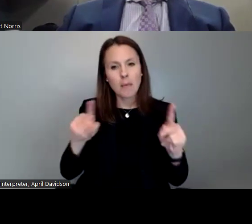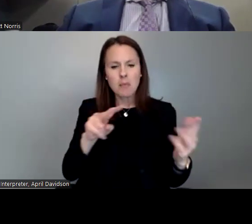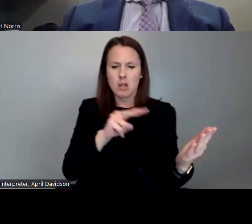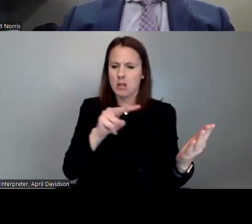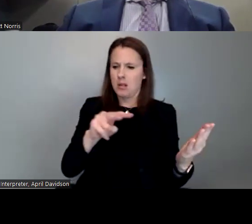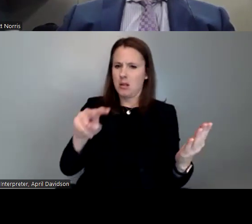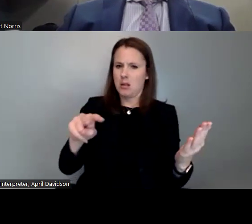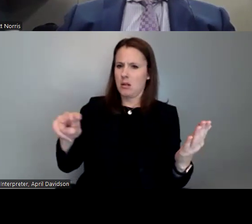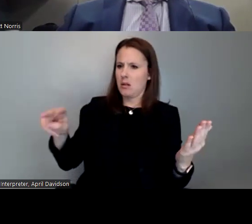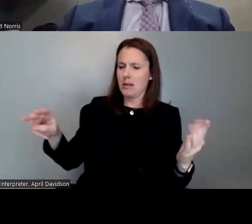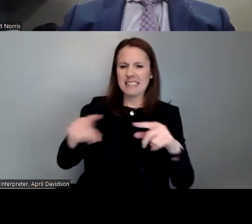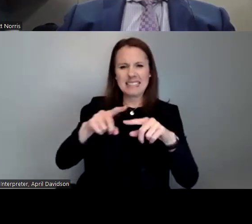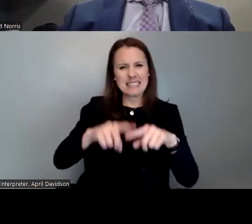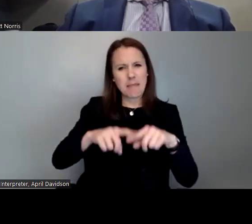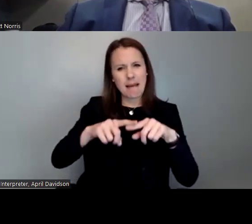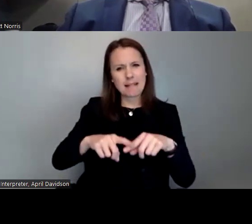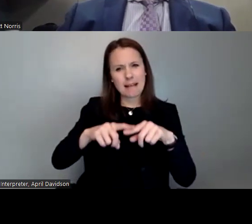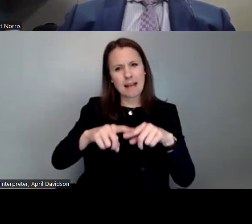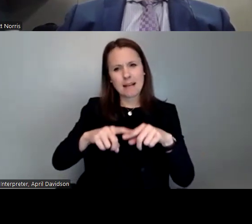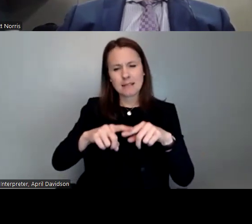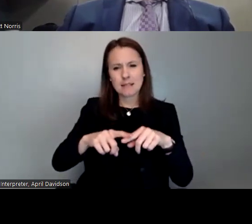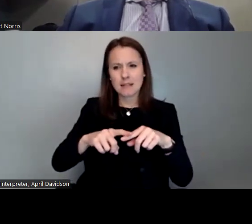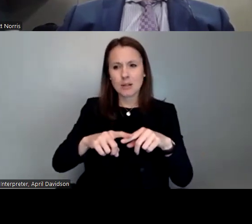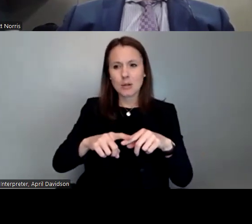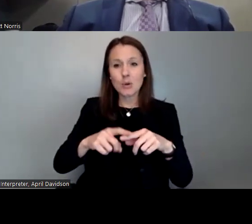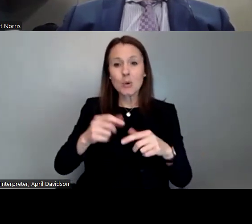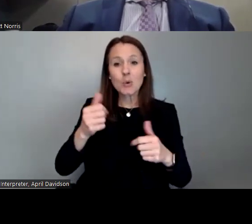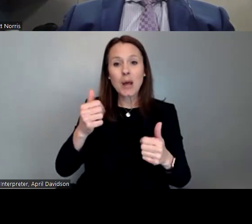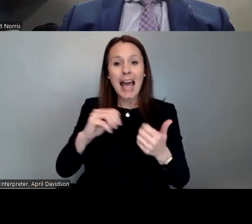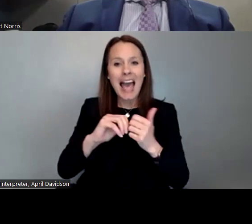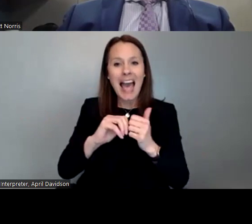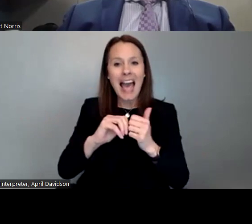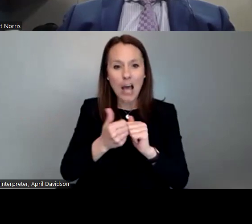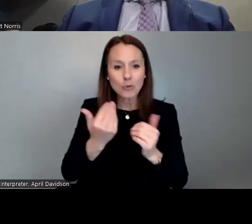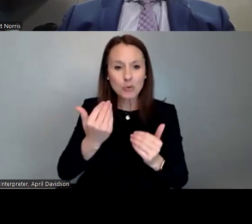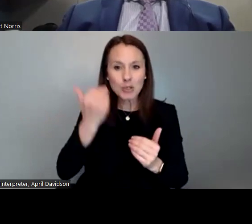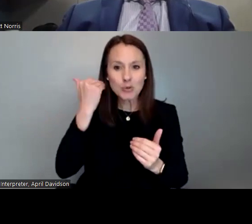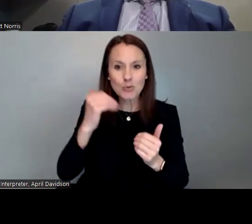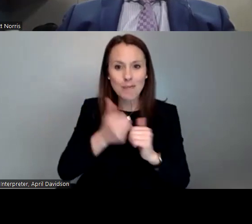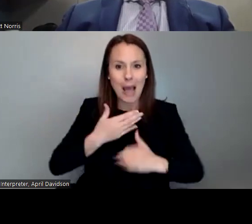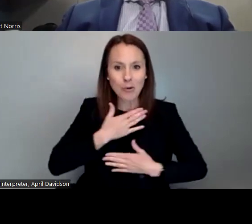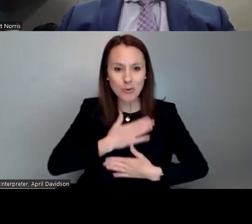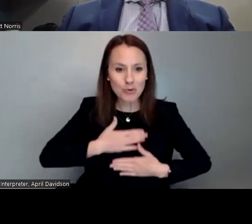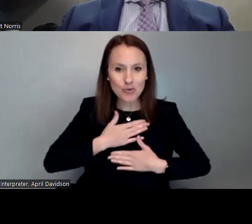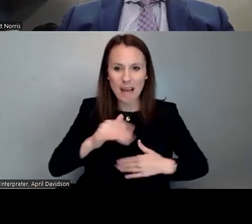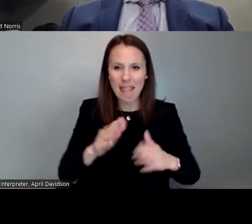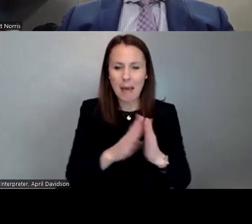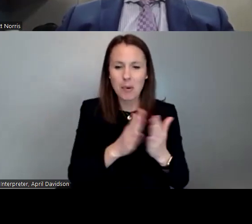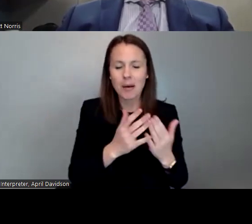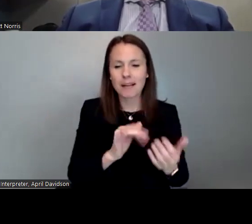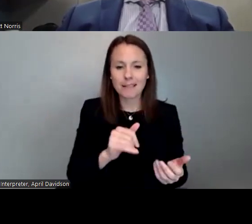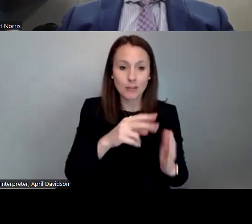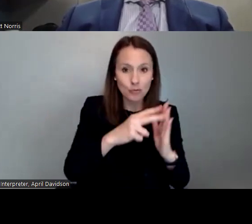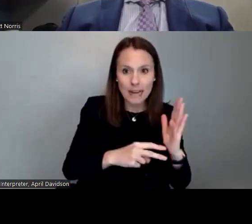on what sensory organ is used to consume that information. So I'll give you a simple example.